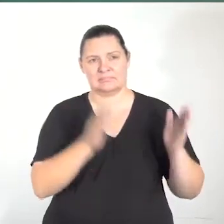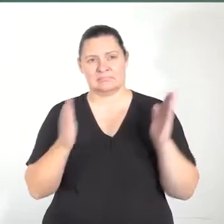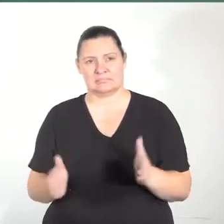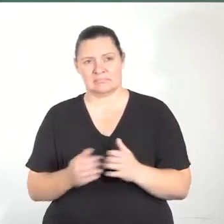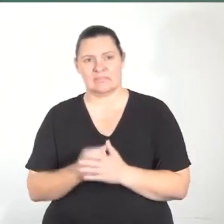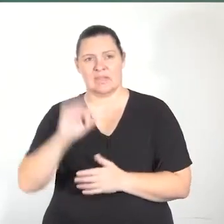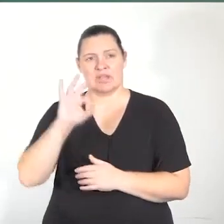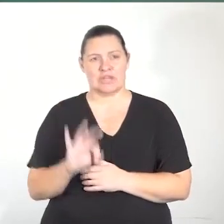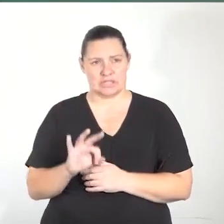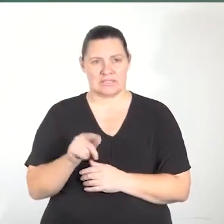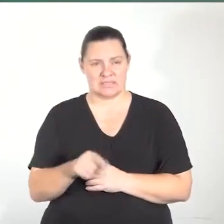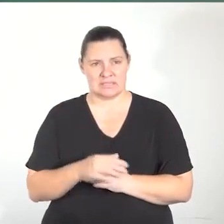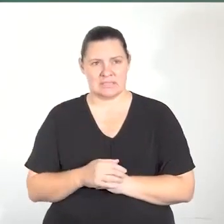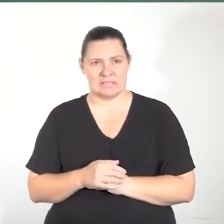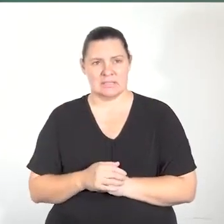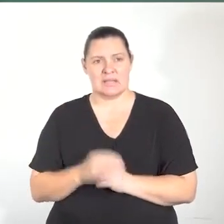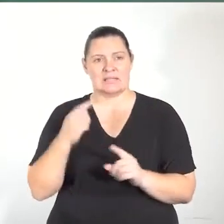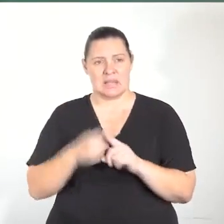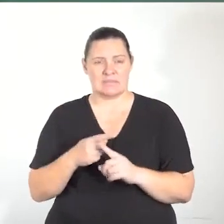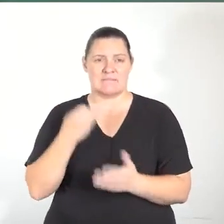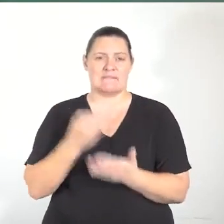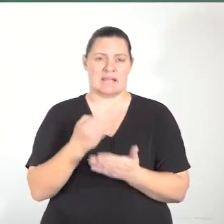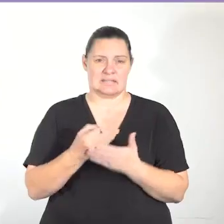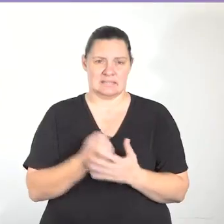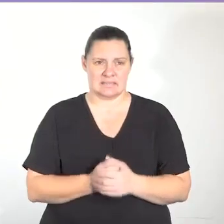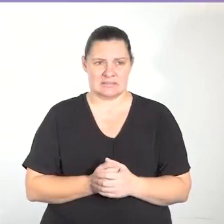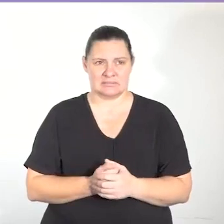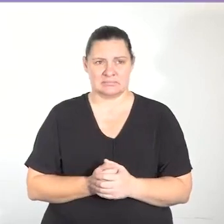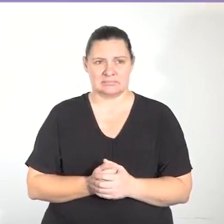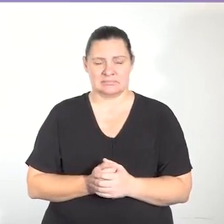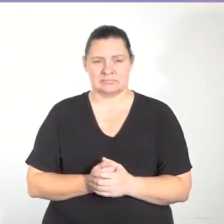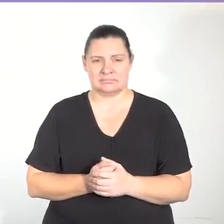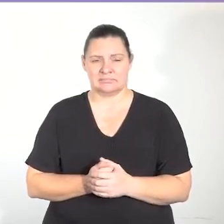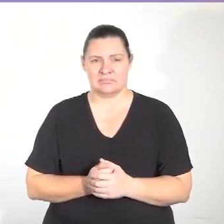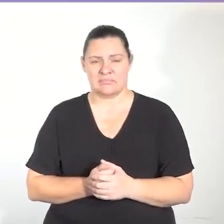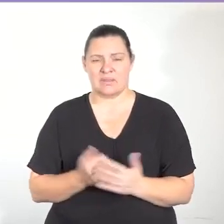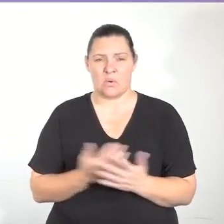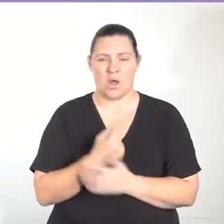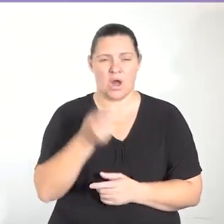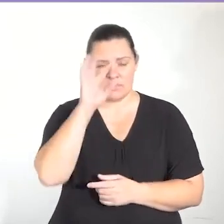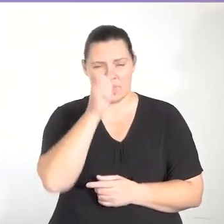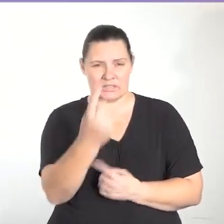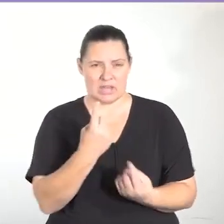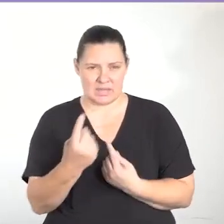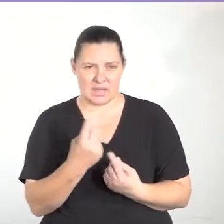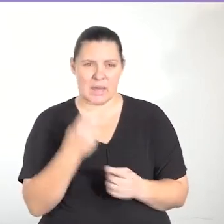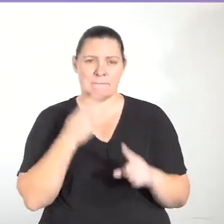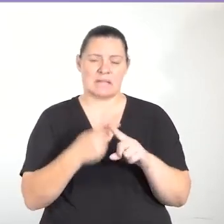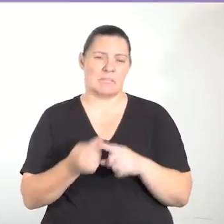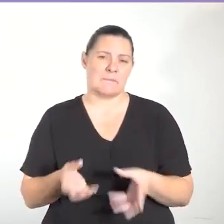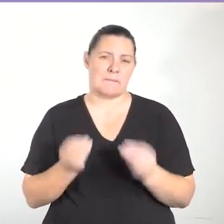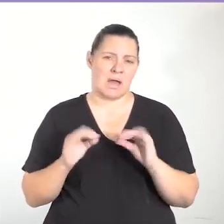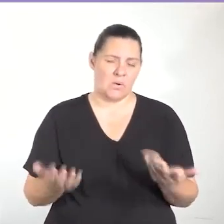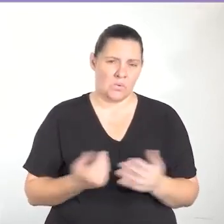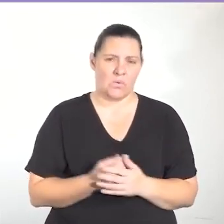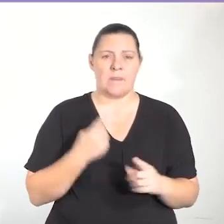on to our third part, which is the multiples and factors. Let's quickly remind each other how to get the